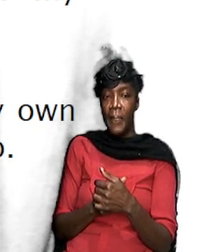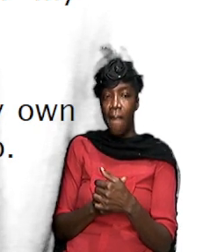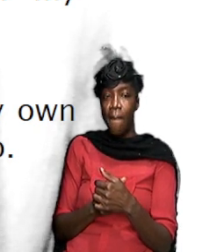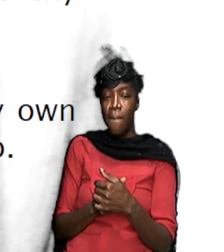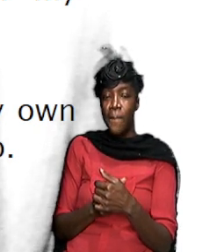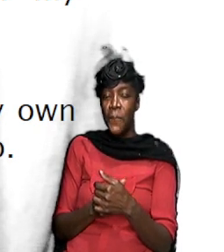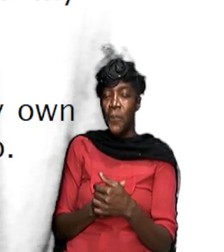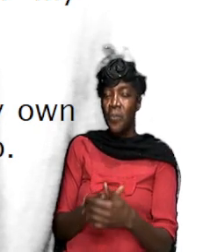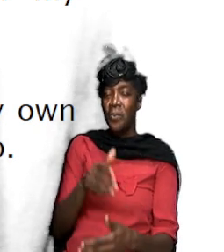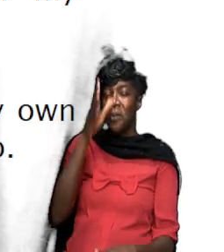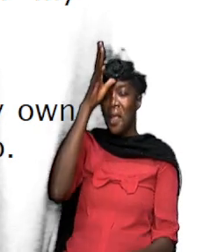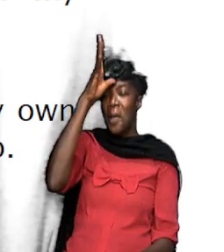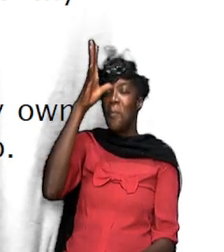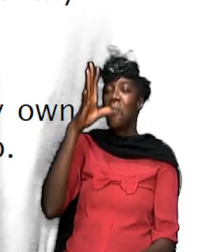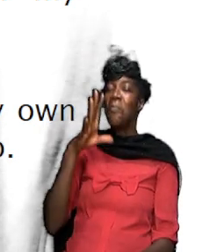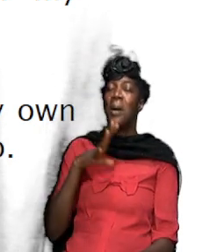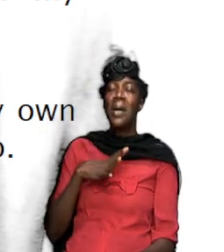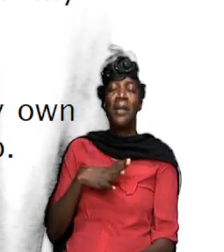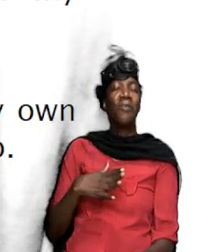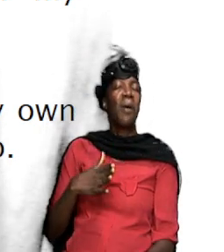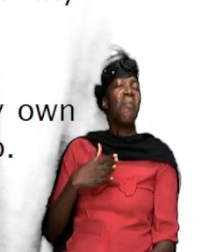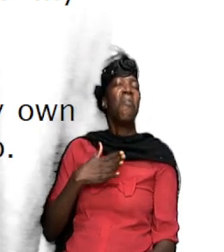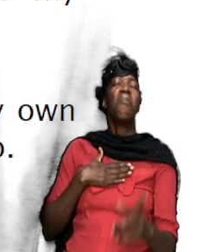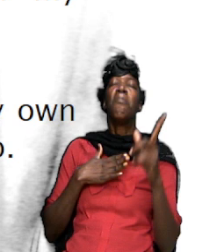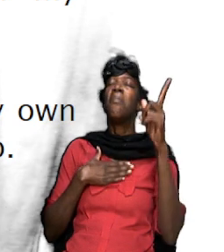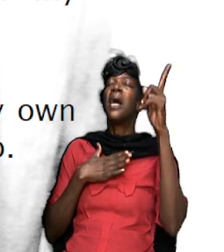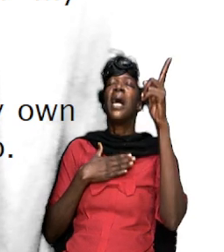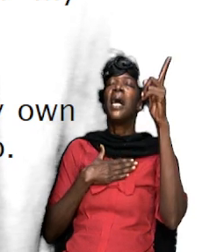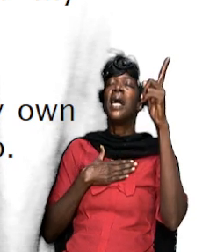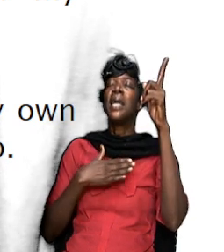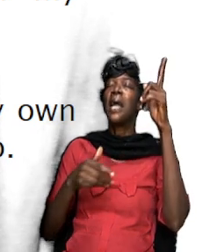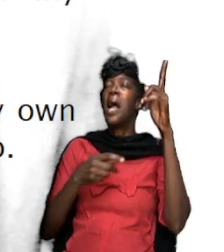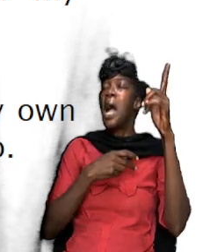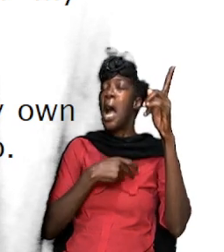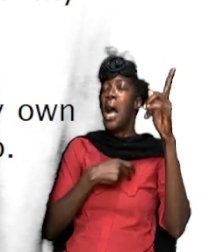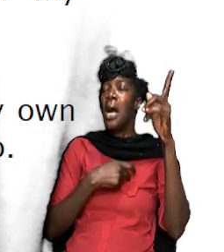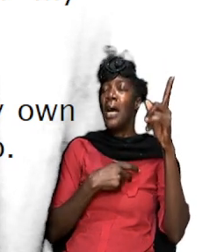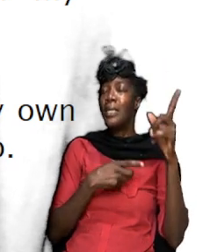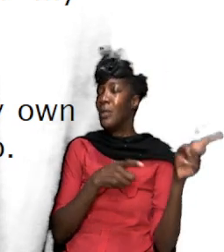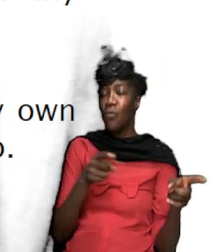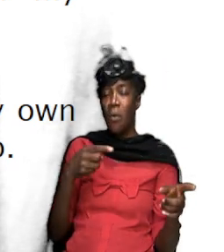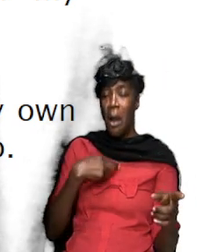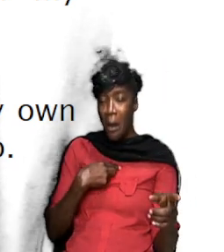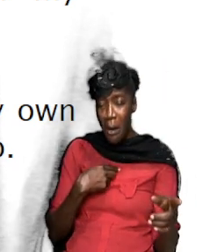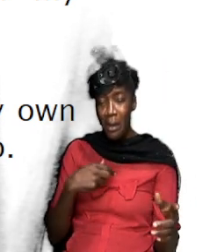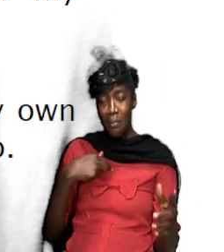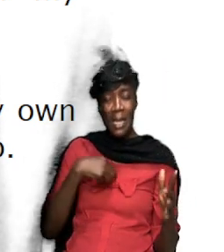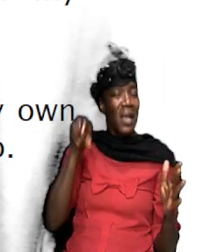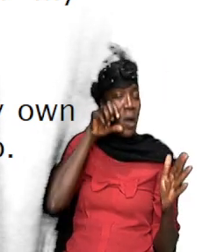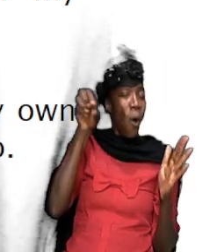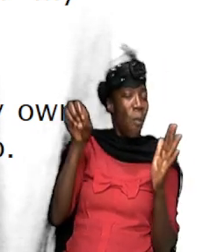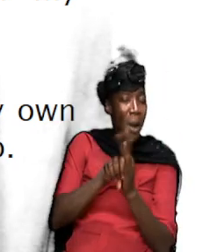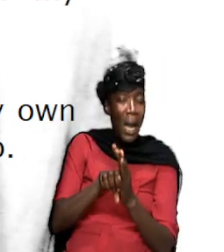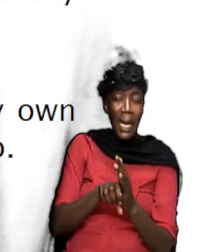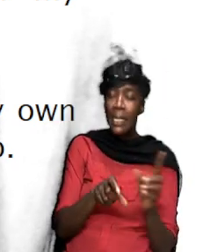he's a man after my own heart, and he will do all that I commanded him to do.